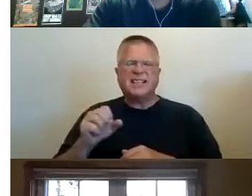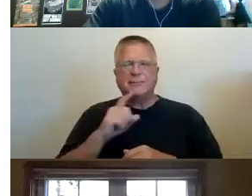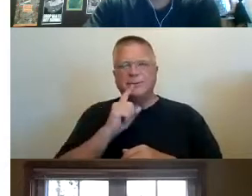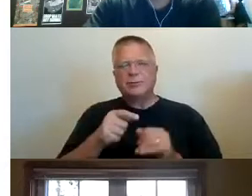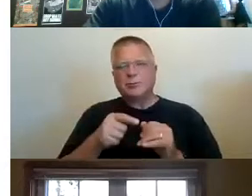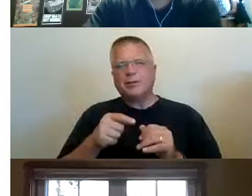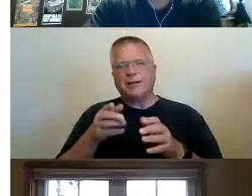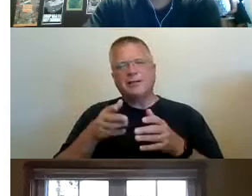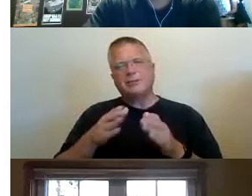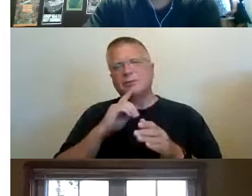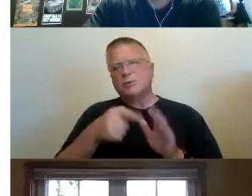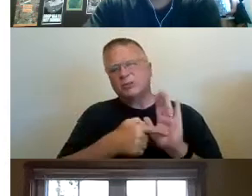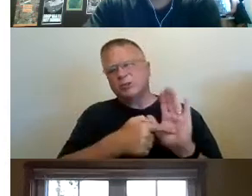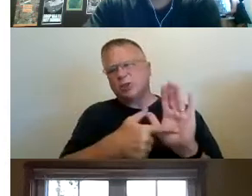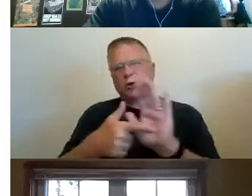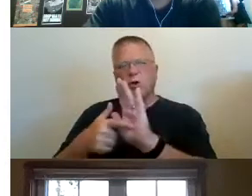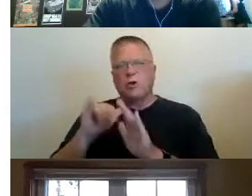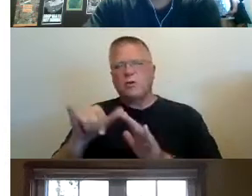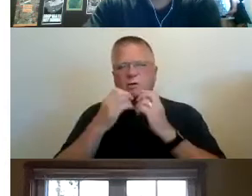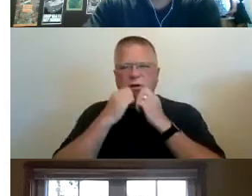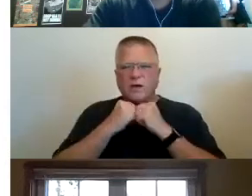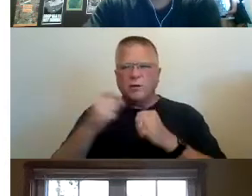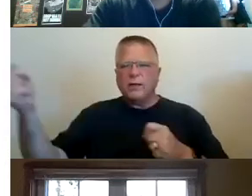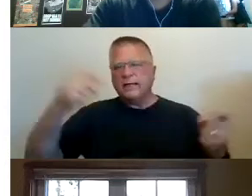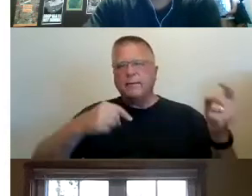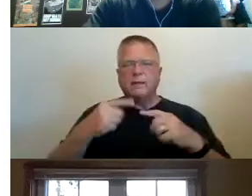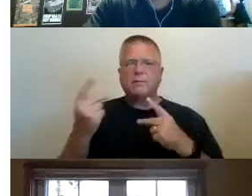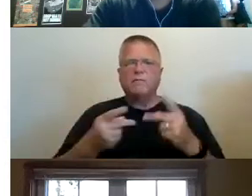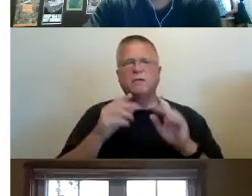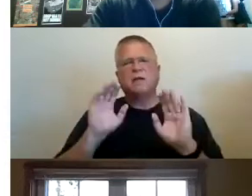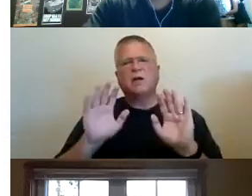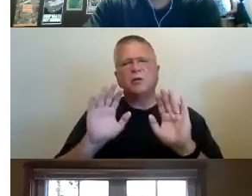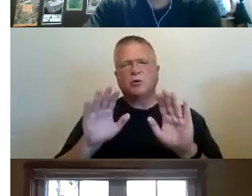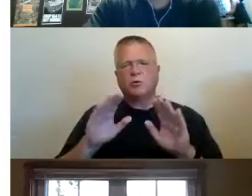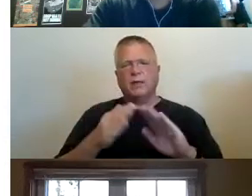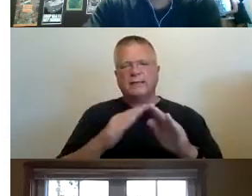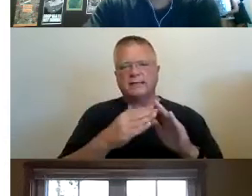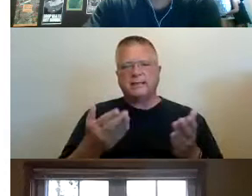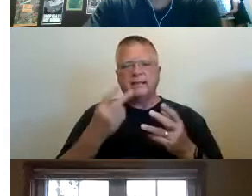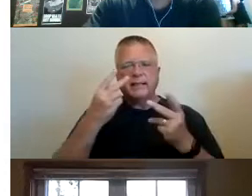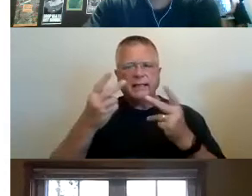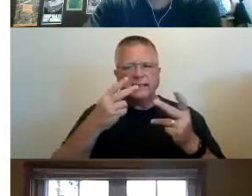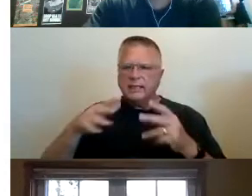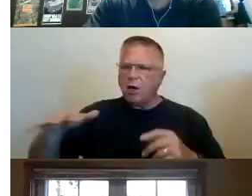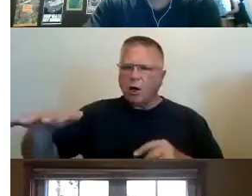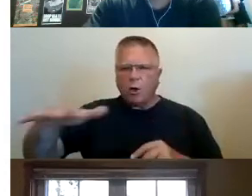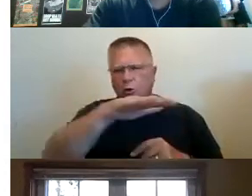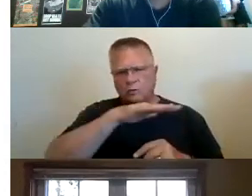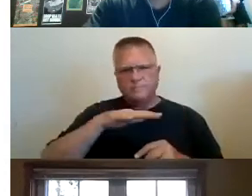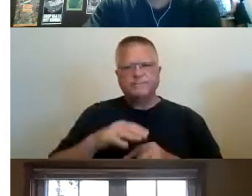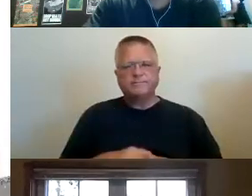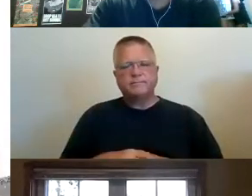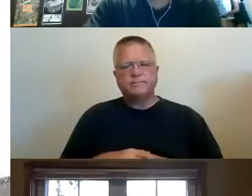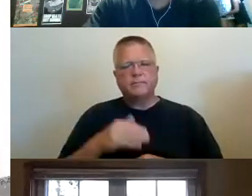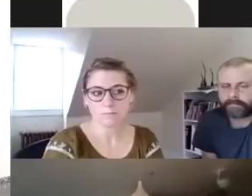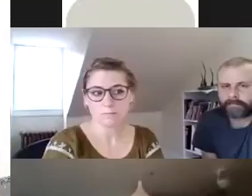those values. And when people come and visit our great city, that they see that reflected through and through. Go to the next slide,